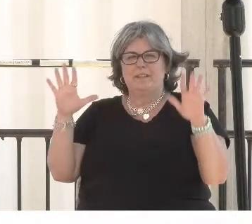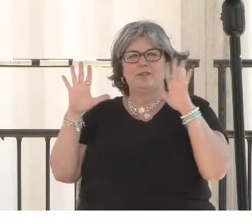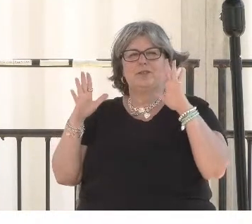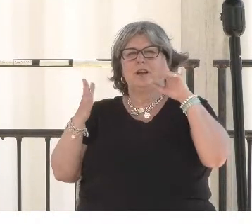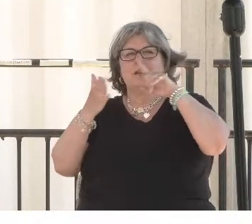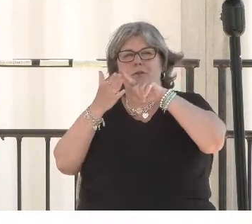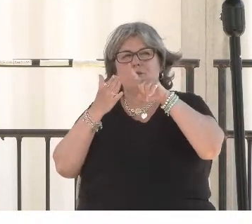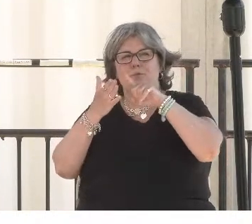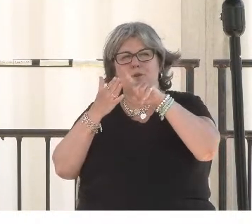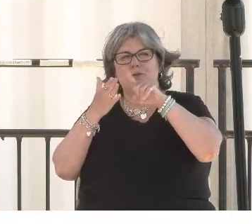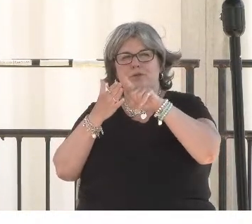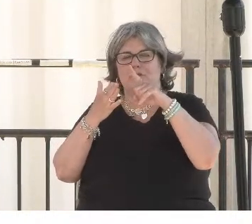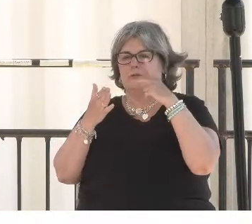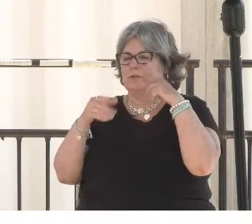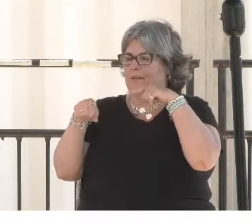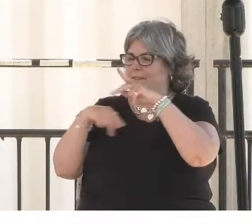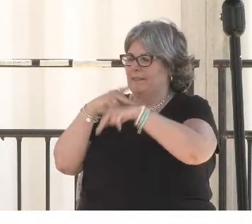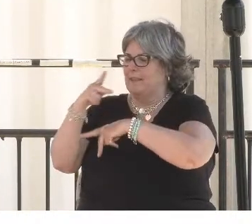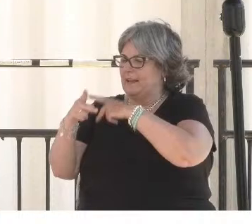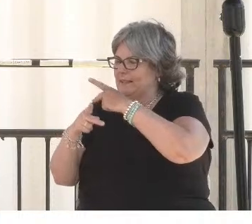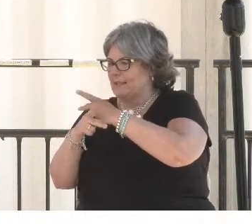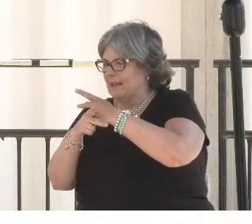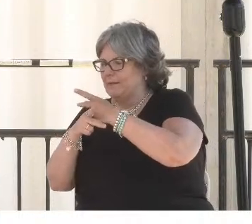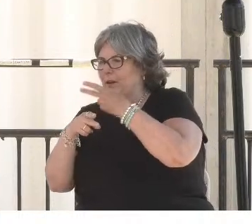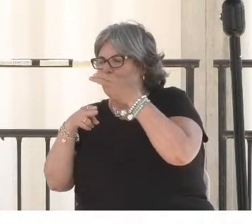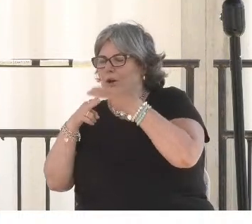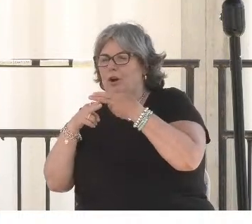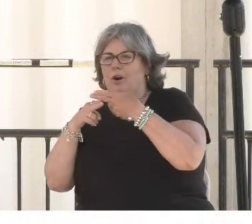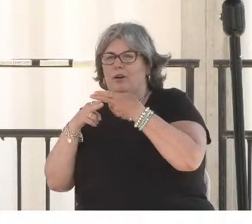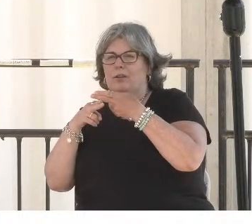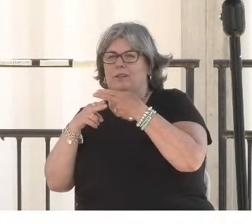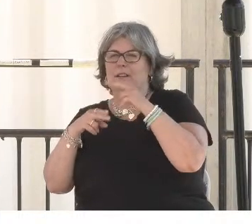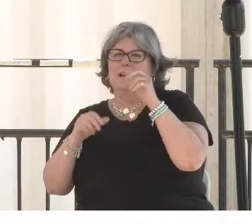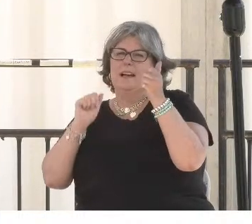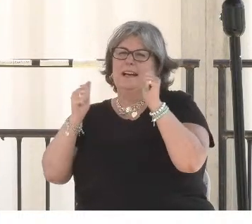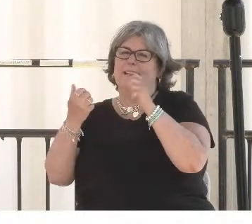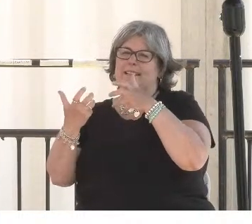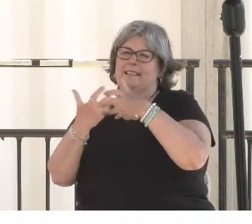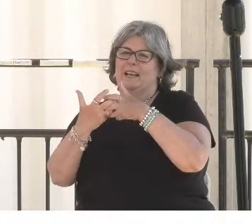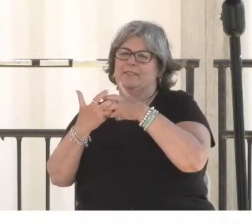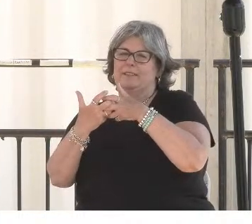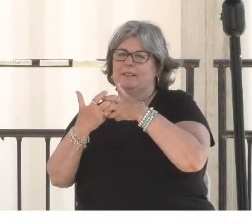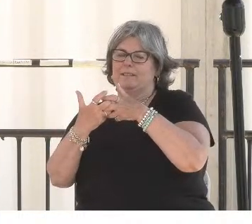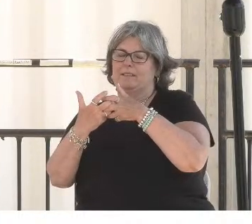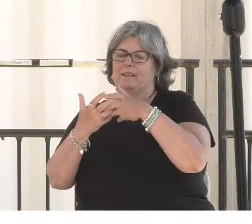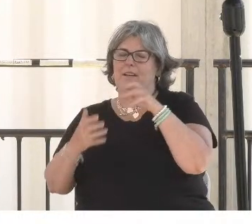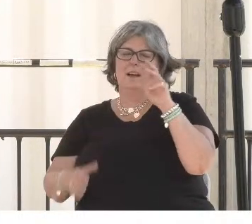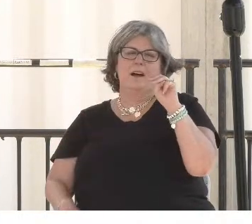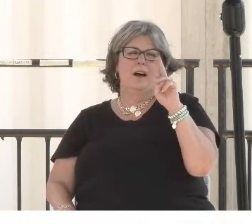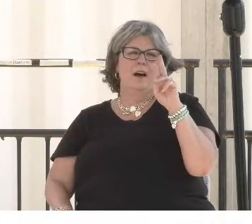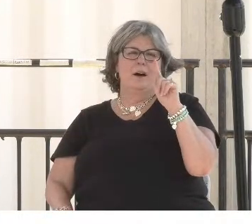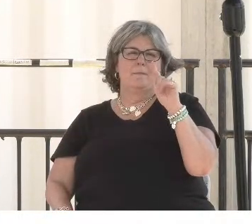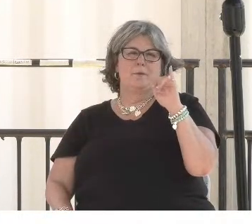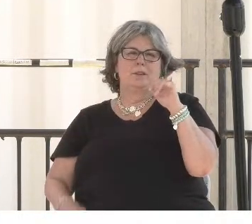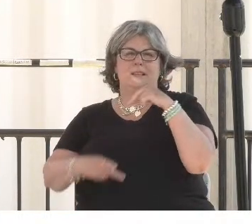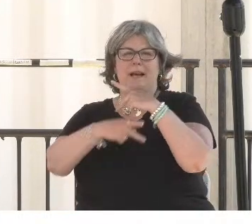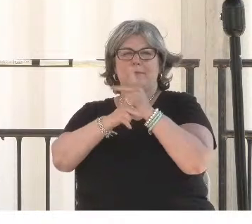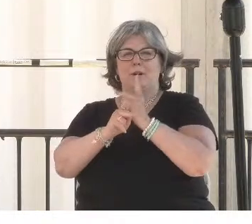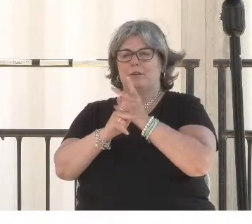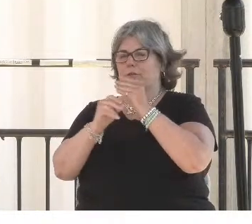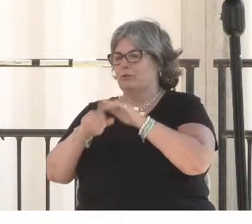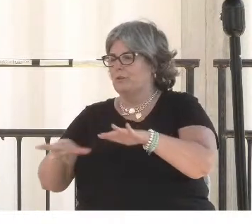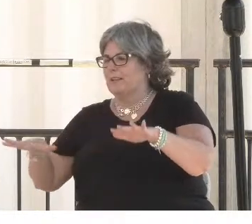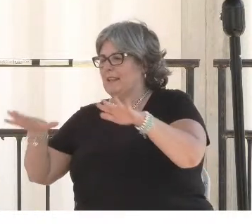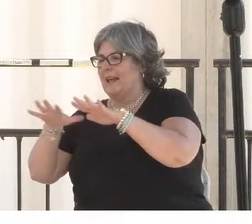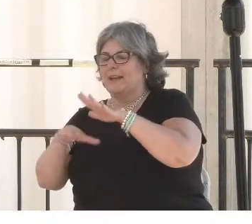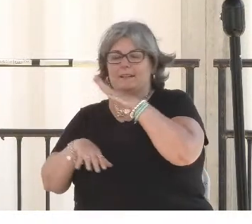the research to see whether this type of grazing that we call adaptive multi-paddock grazing is actually more beneficial for the land